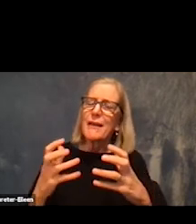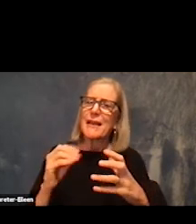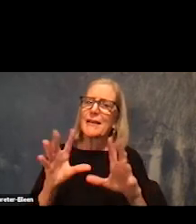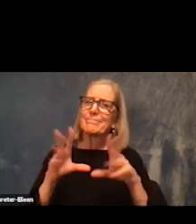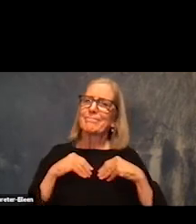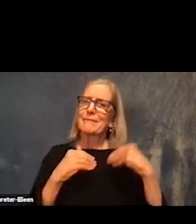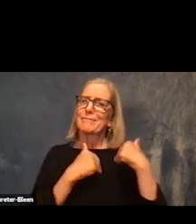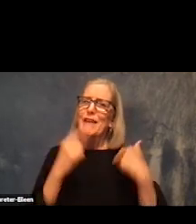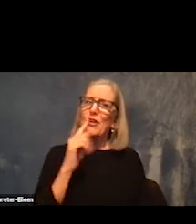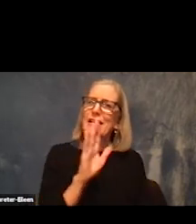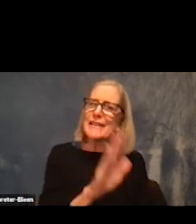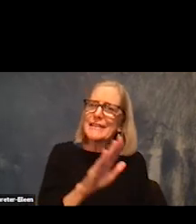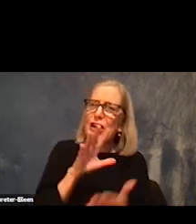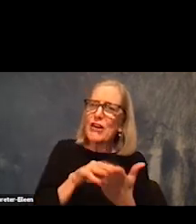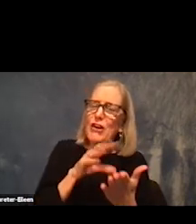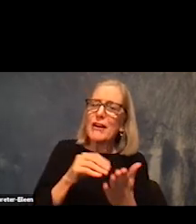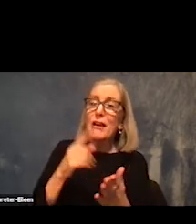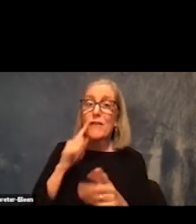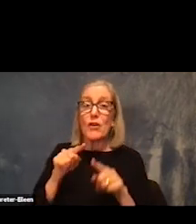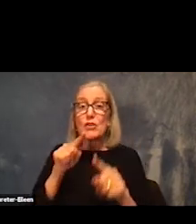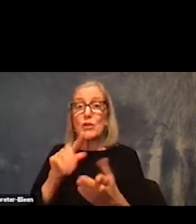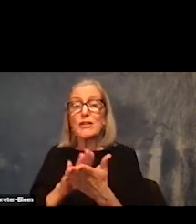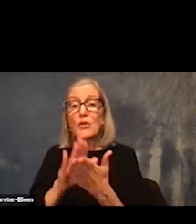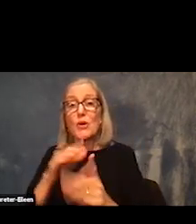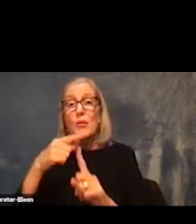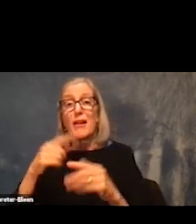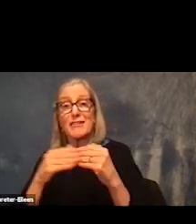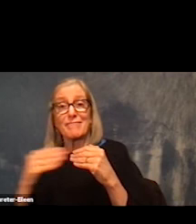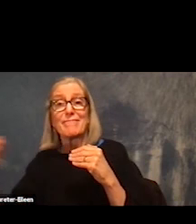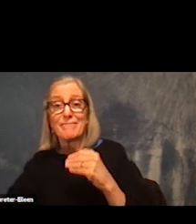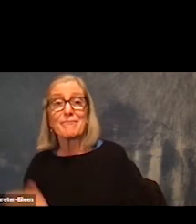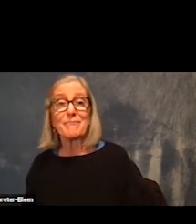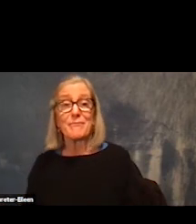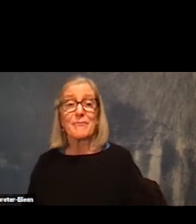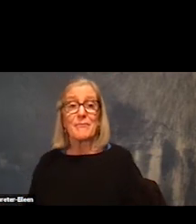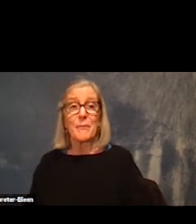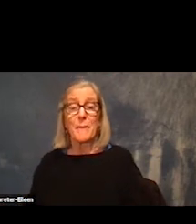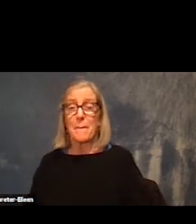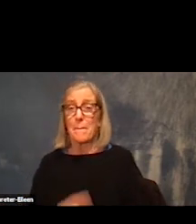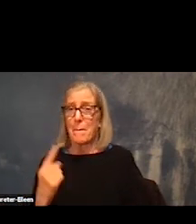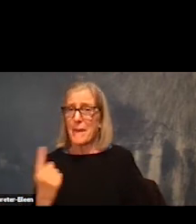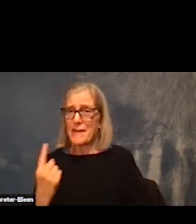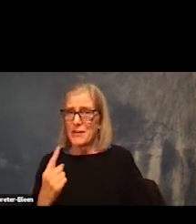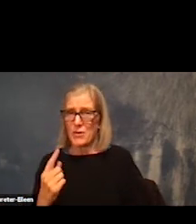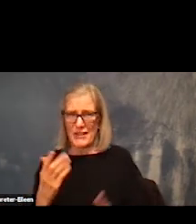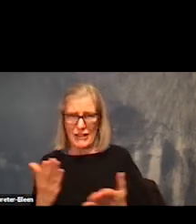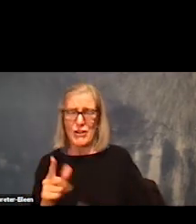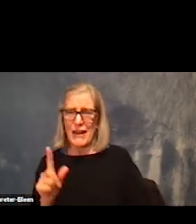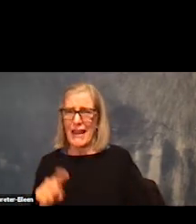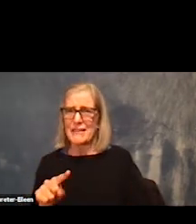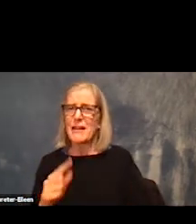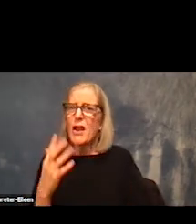in school and beyond. By the way, somebody asked the question, don't you wonder why Juan's score